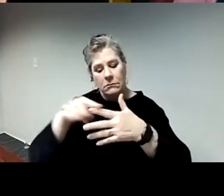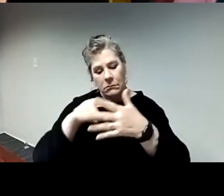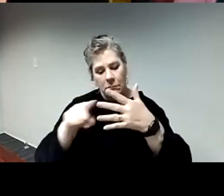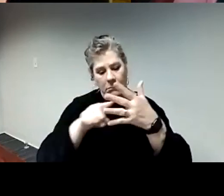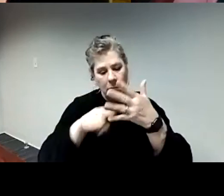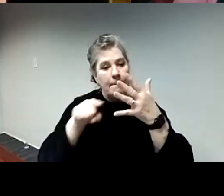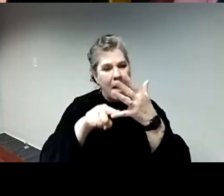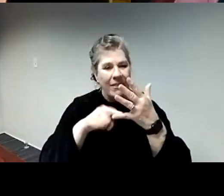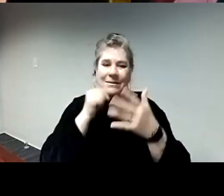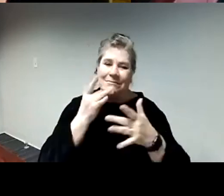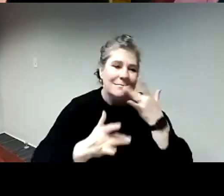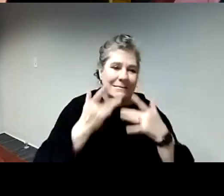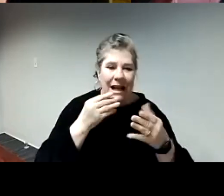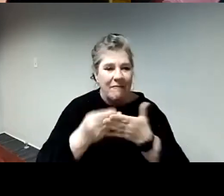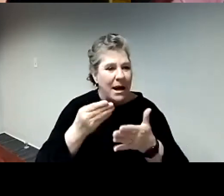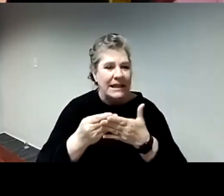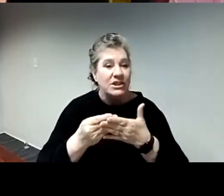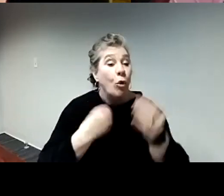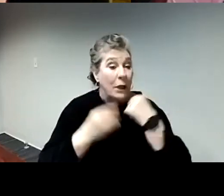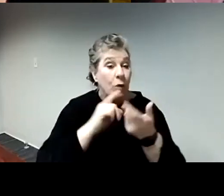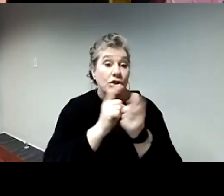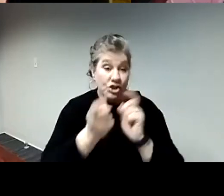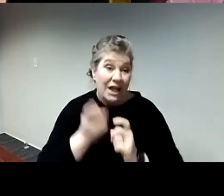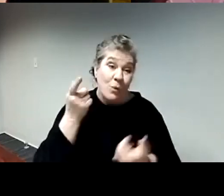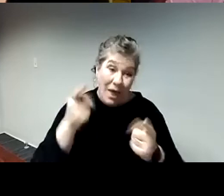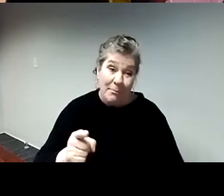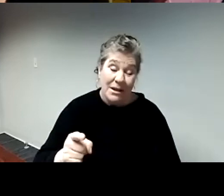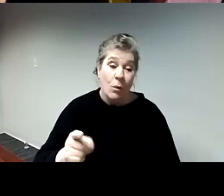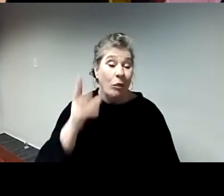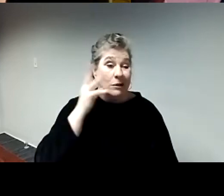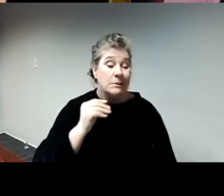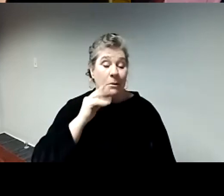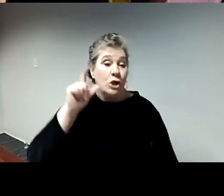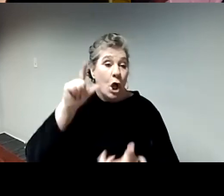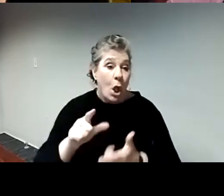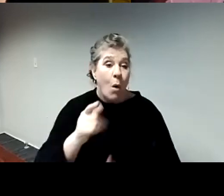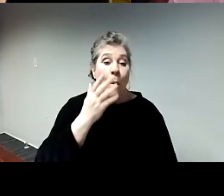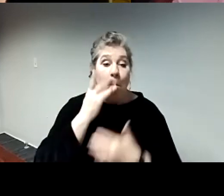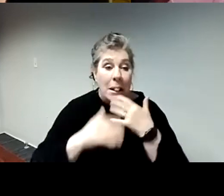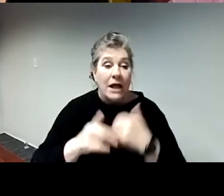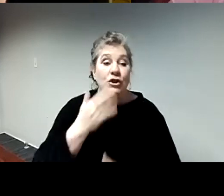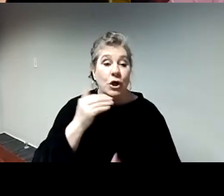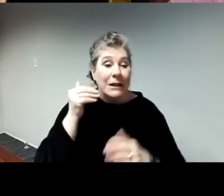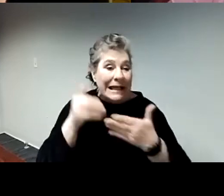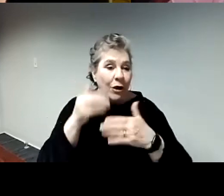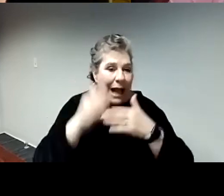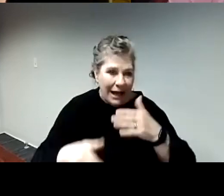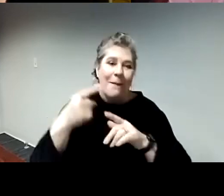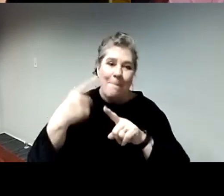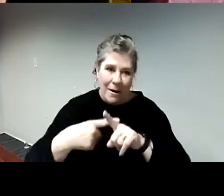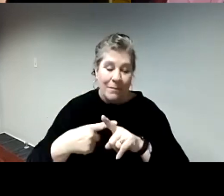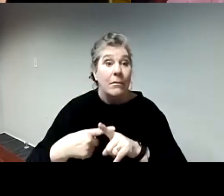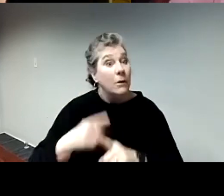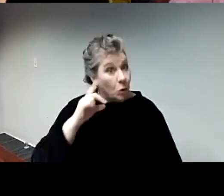oftentimes, like their eating will change a lot. They're more likely to experience low blood sugar towards the end of the month. We have more people hospitalized with